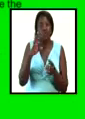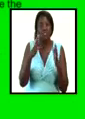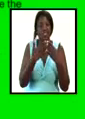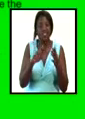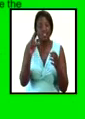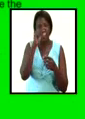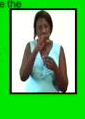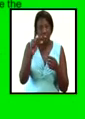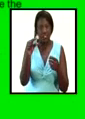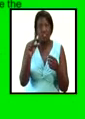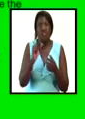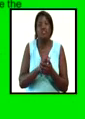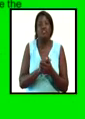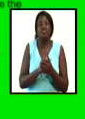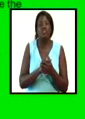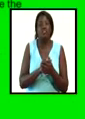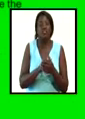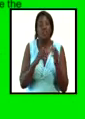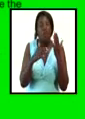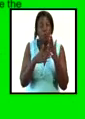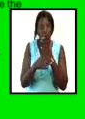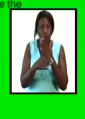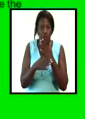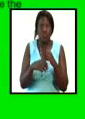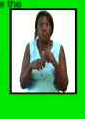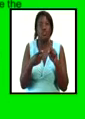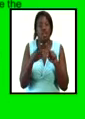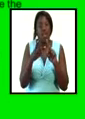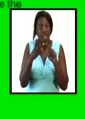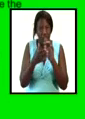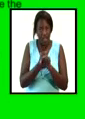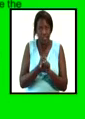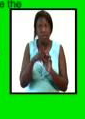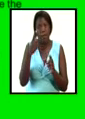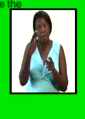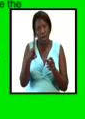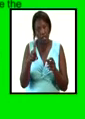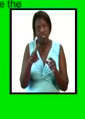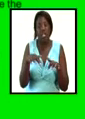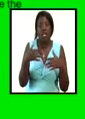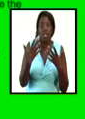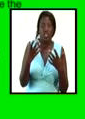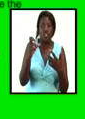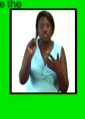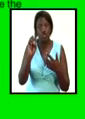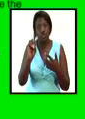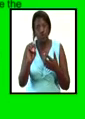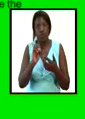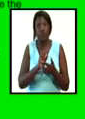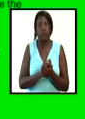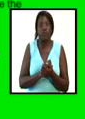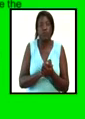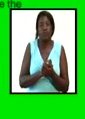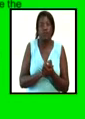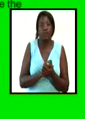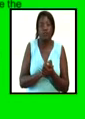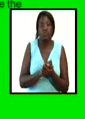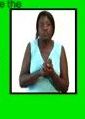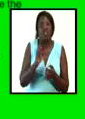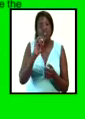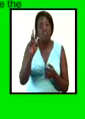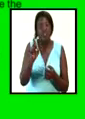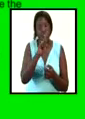conjunctions, such as because, and, but, and so. Then, if you're asked to quote from the